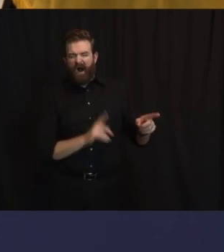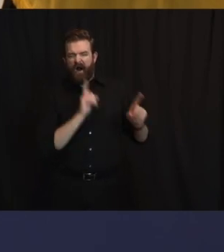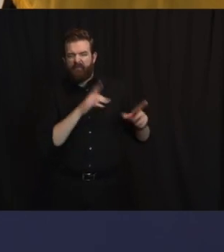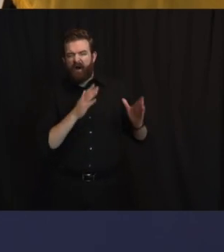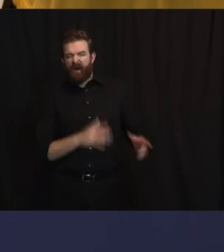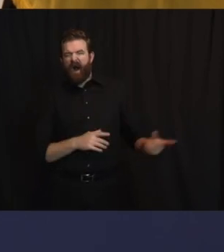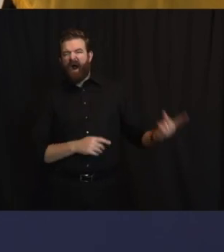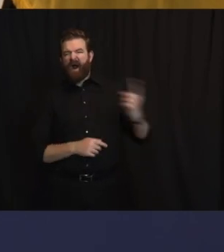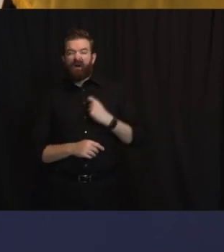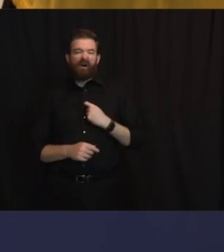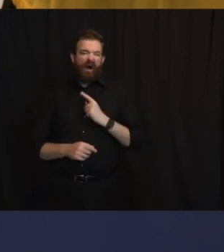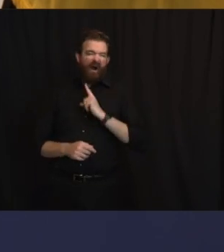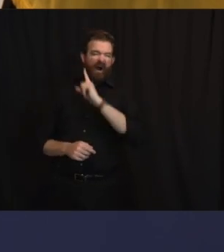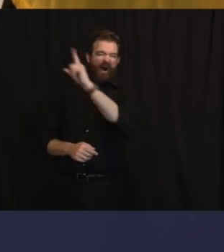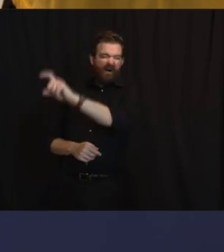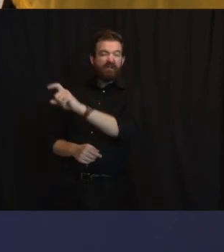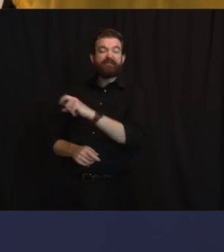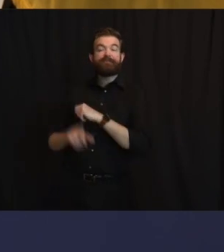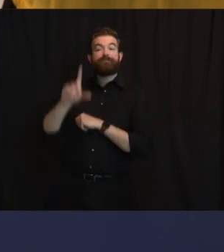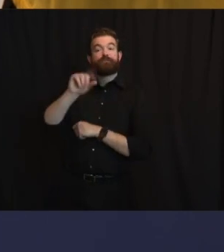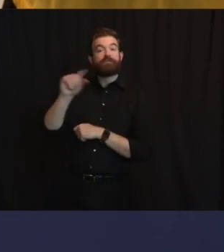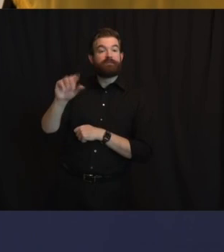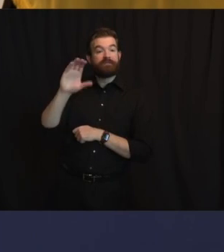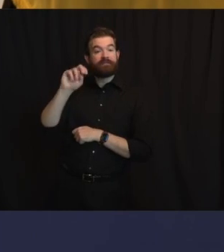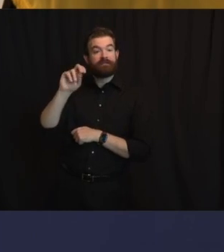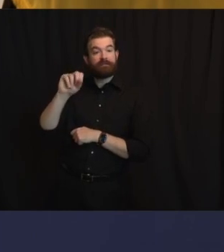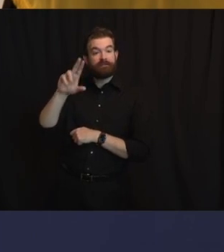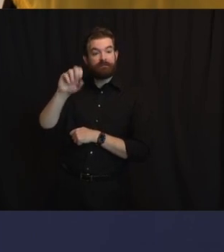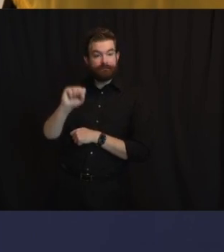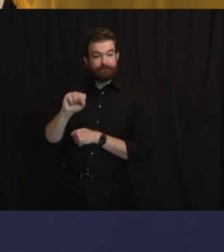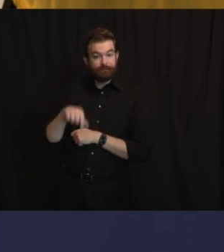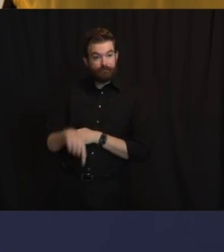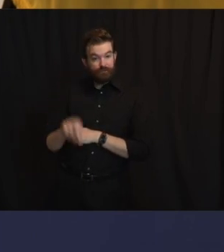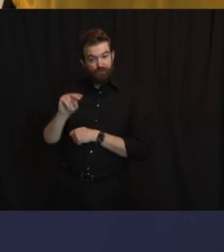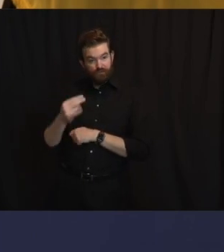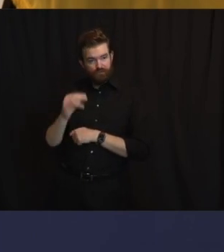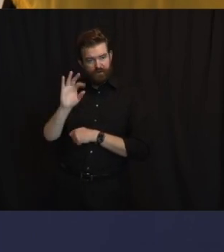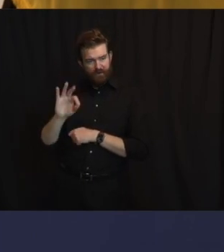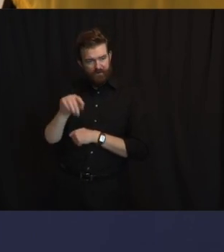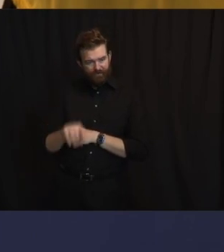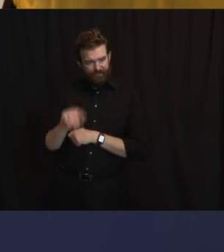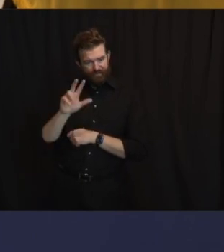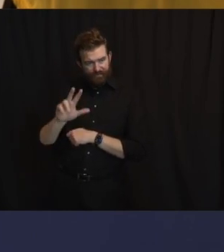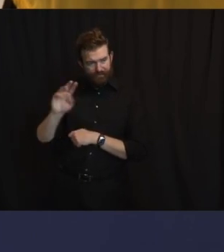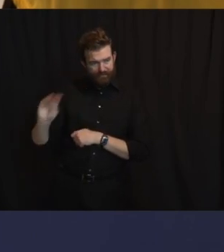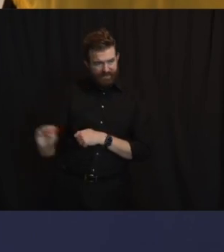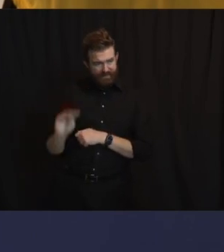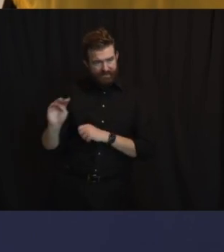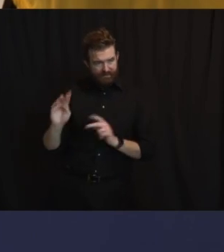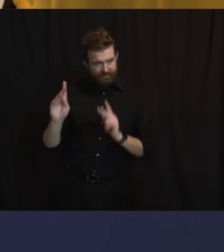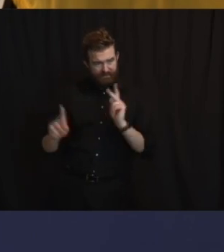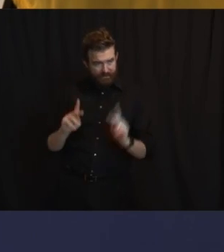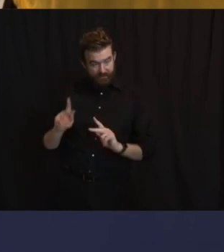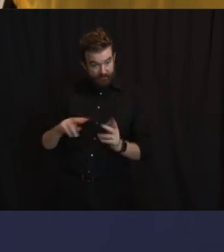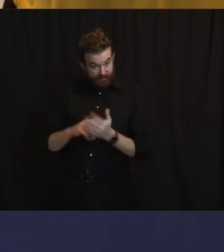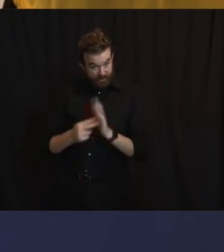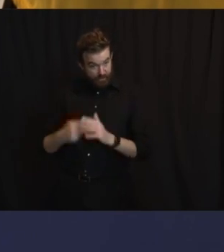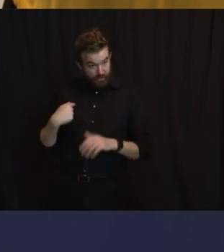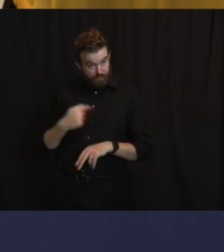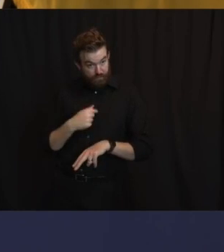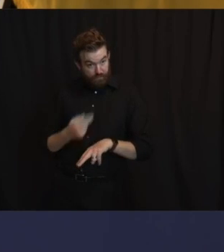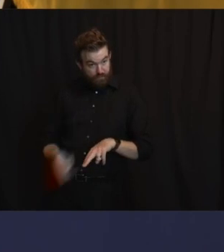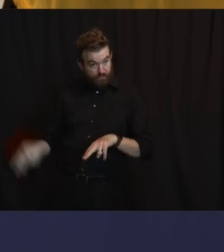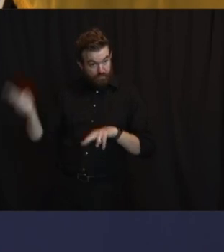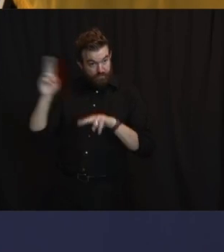Jersey's population is nearly 9.3 million, do you think you need to increase the state's vaccination target?